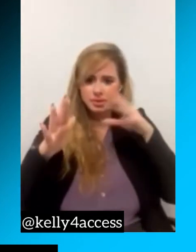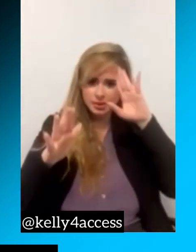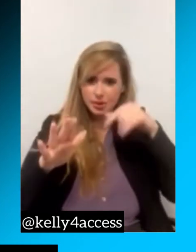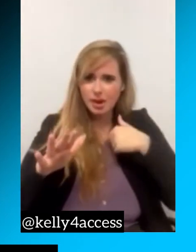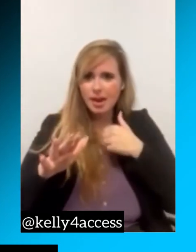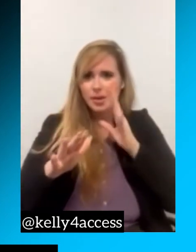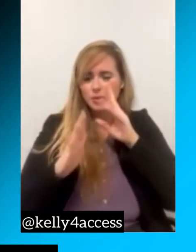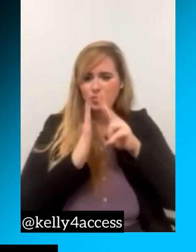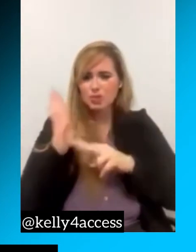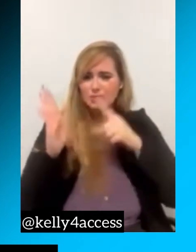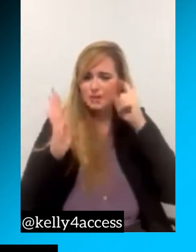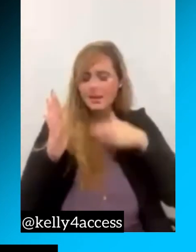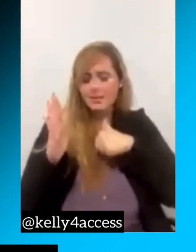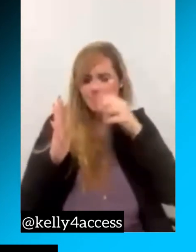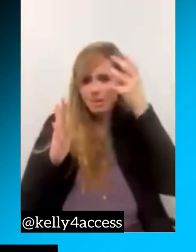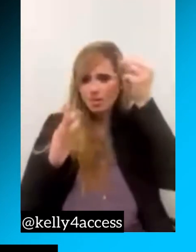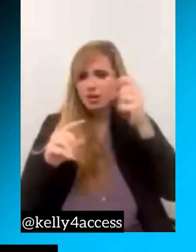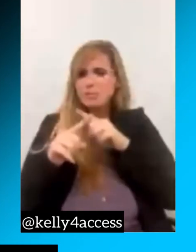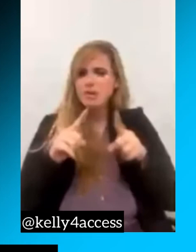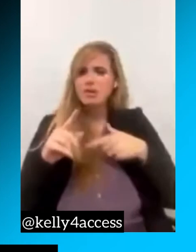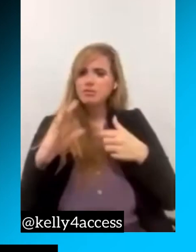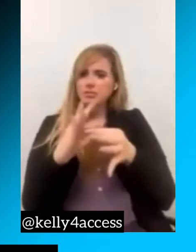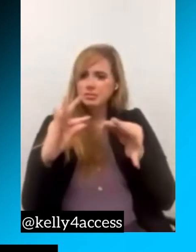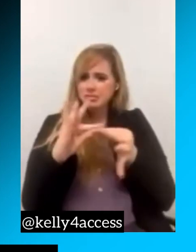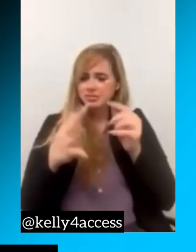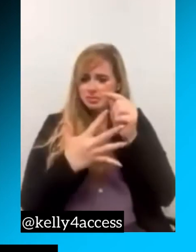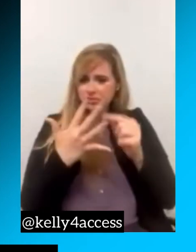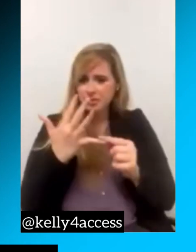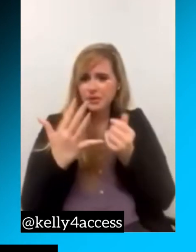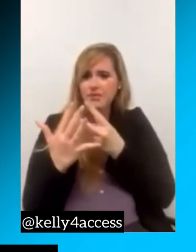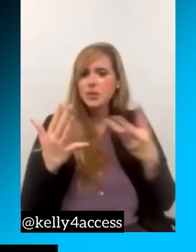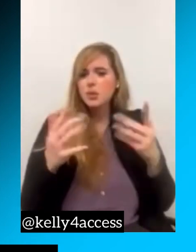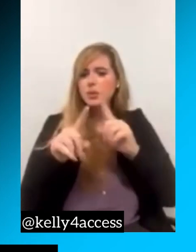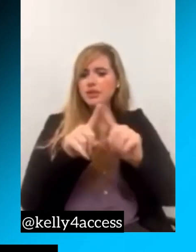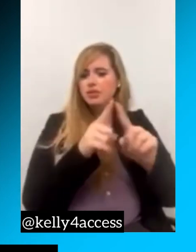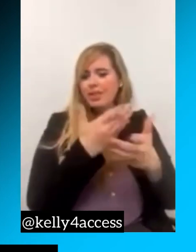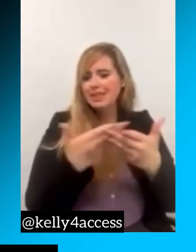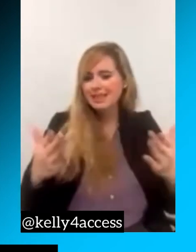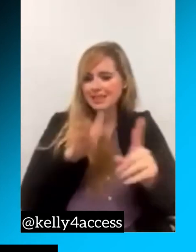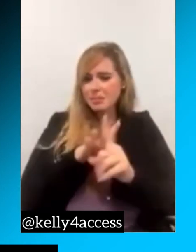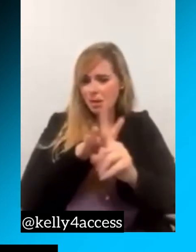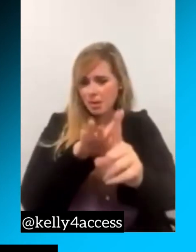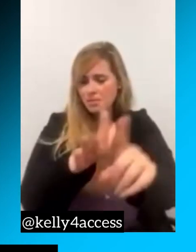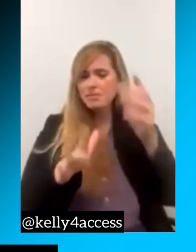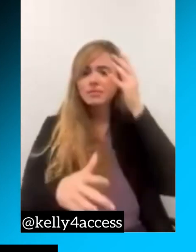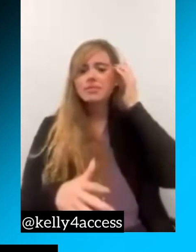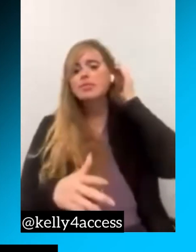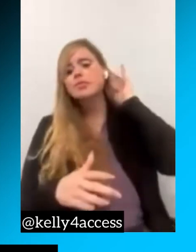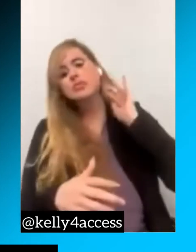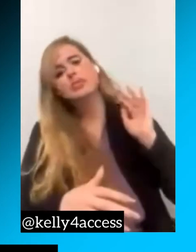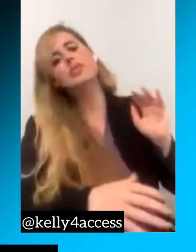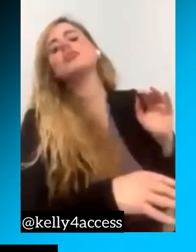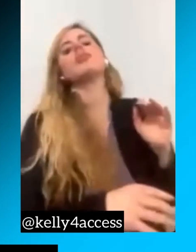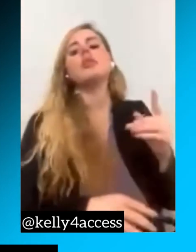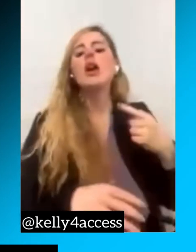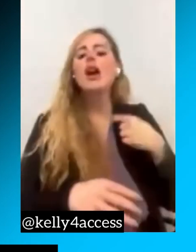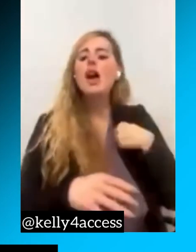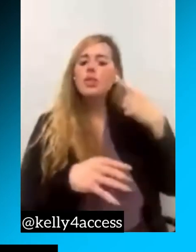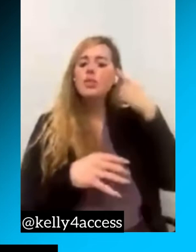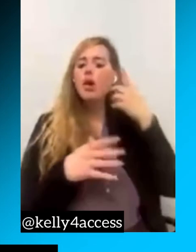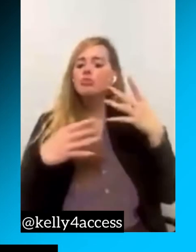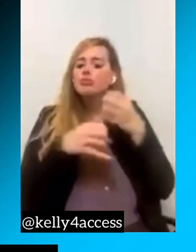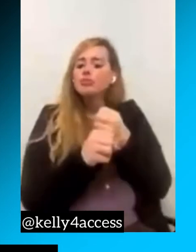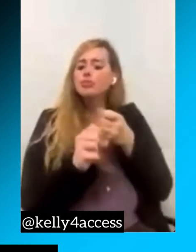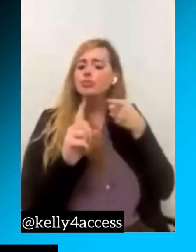don't have it nice, but I'm just gonna state a couple of the different themes that came up that I thought would summarize what the guidelines to the